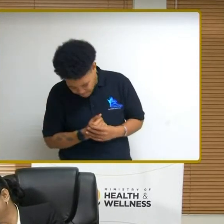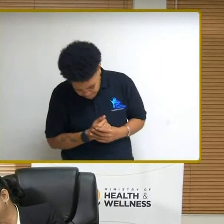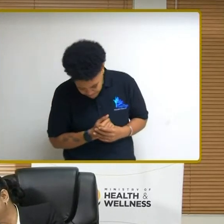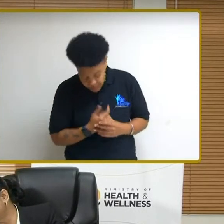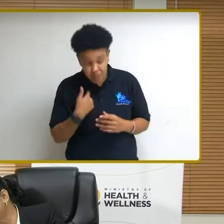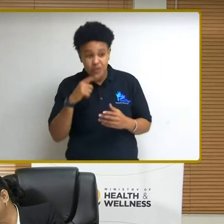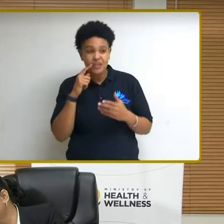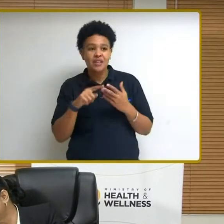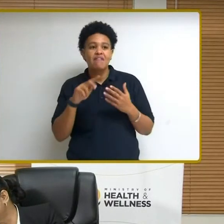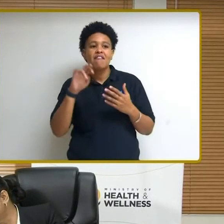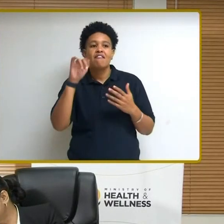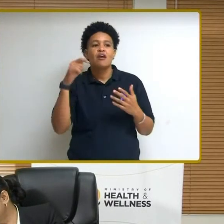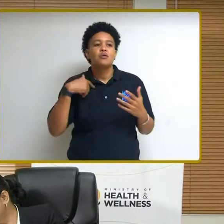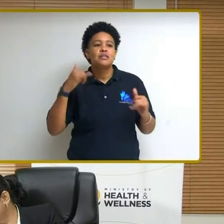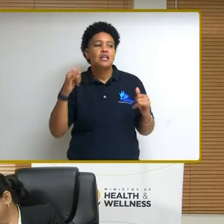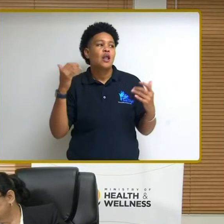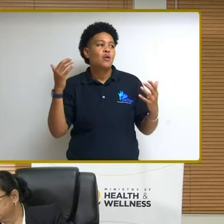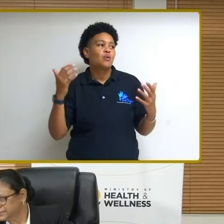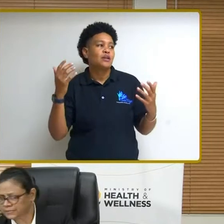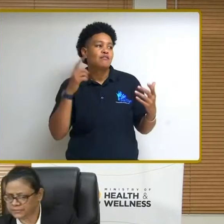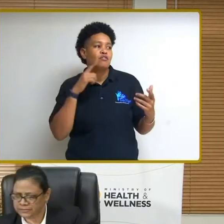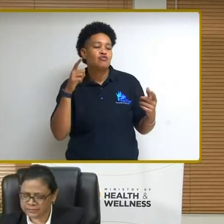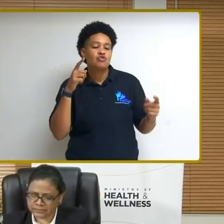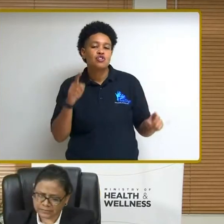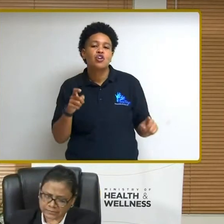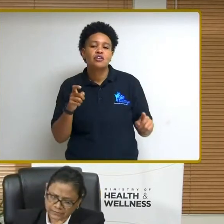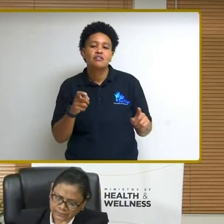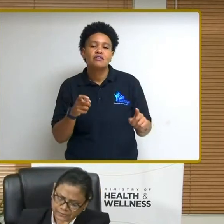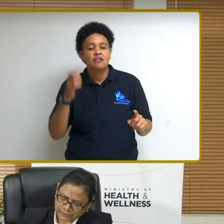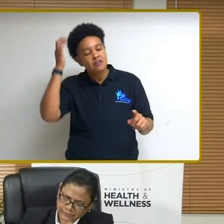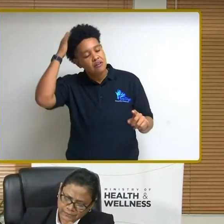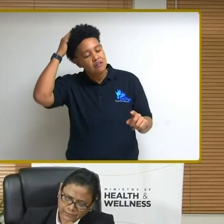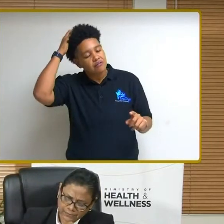and we're still awaiting results from